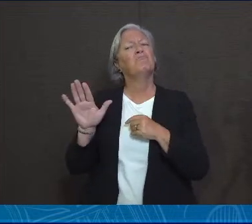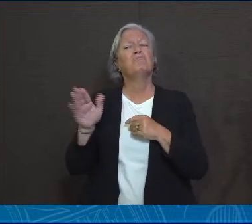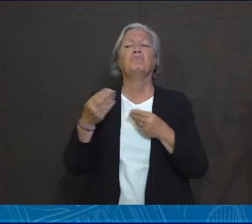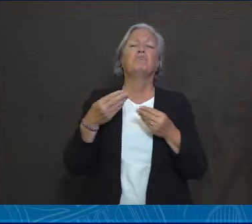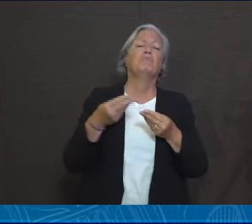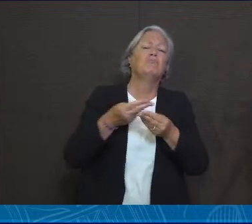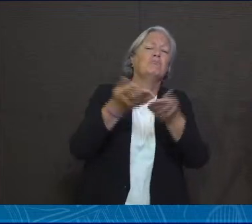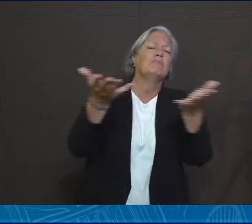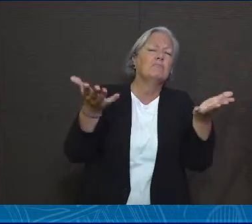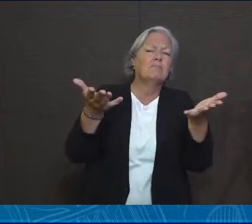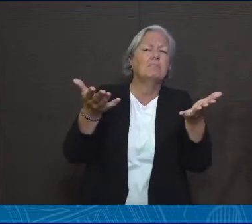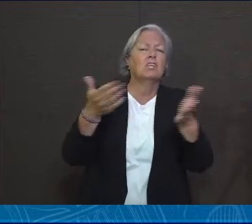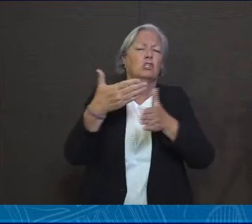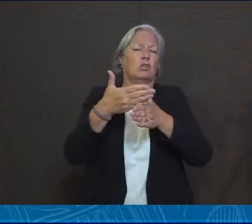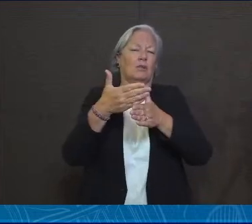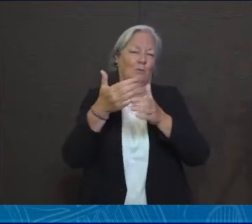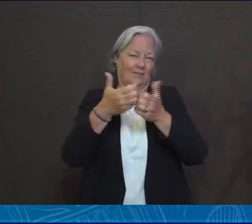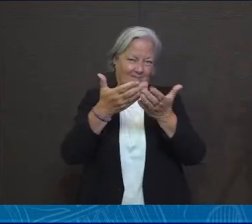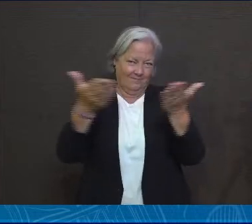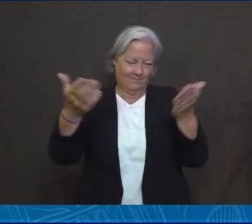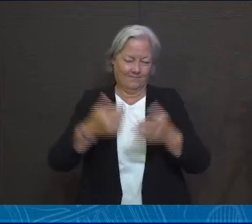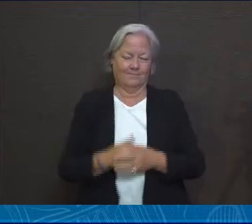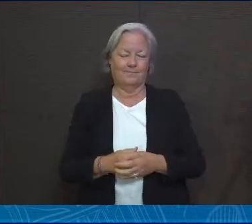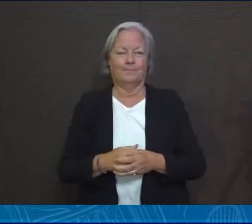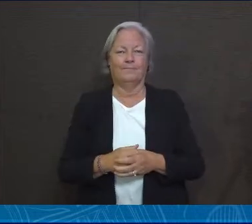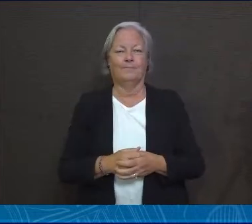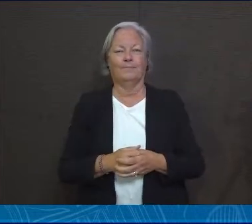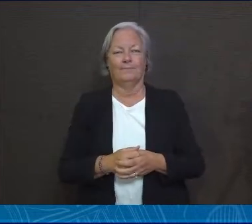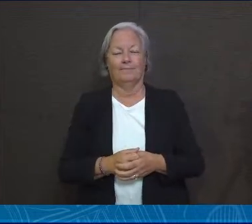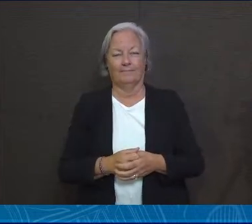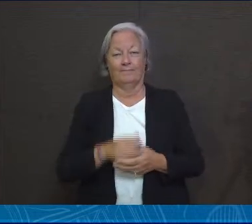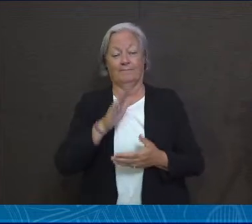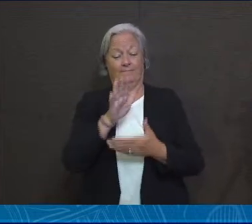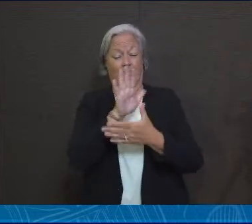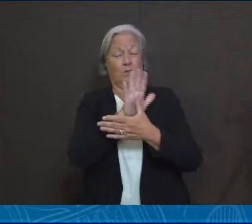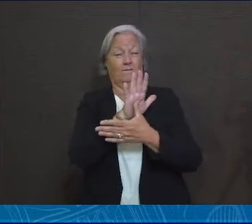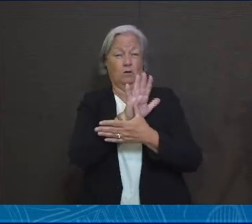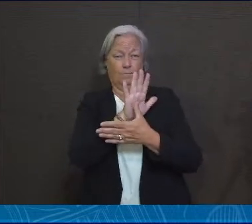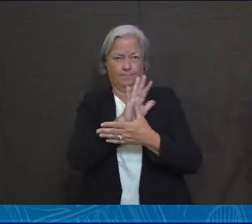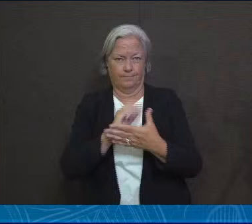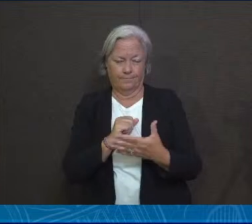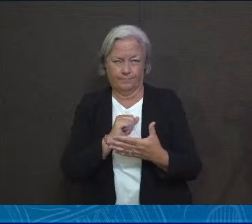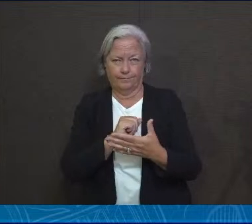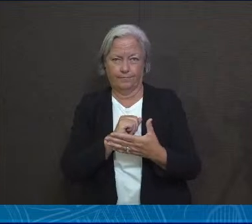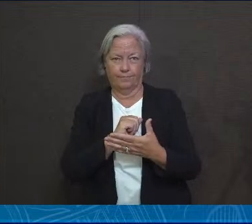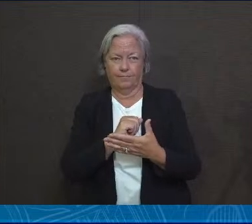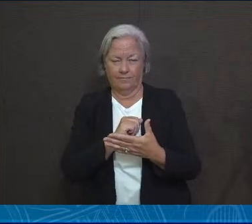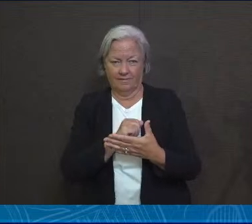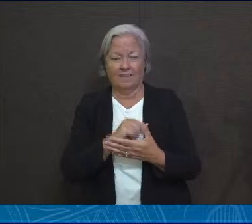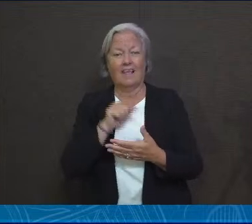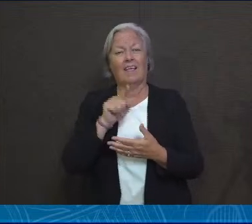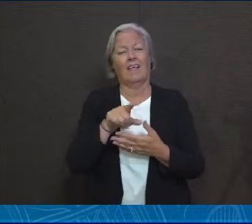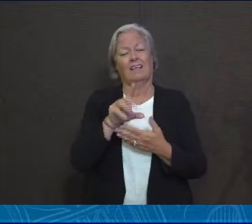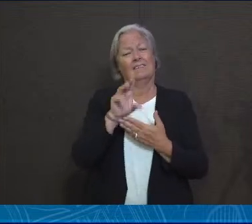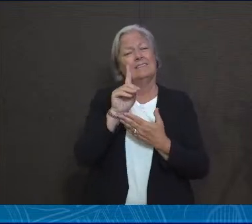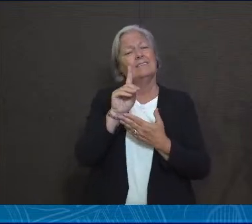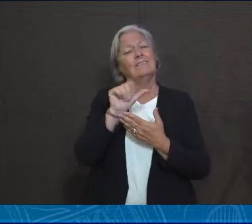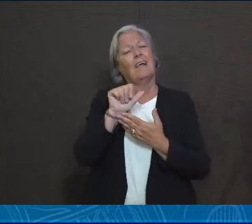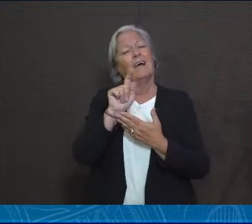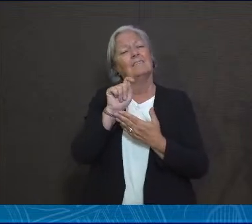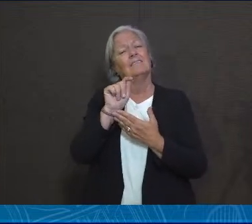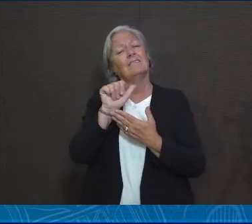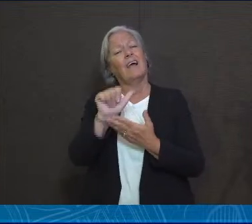distinguished panelist. First, the vital role of data in disaster risk